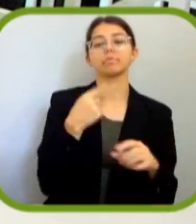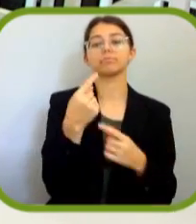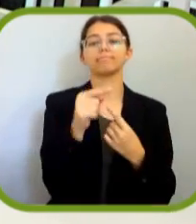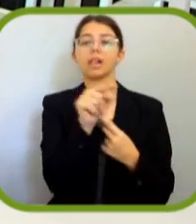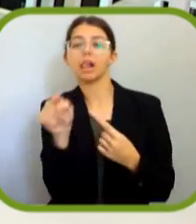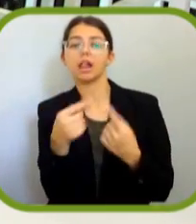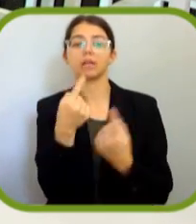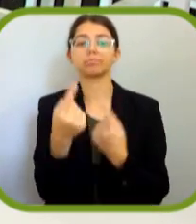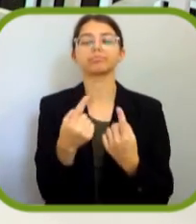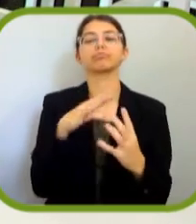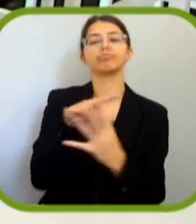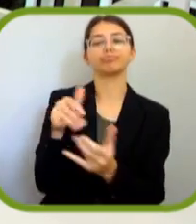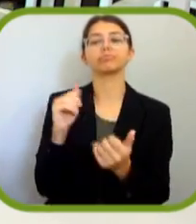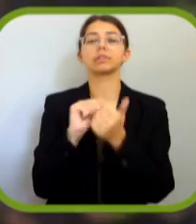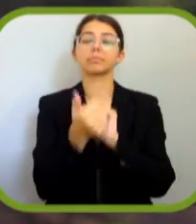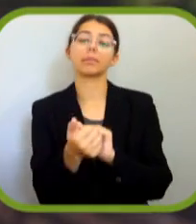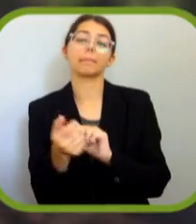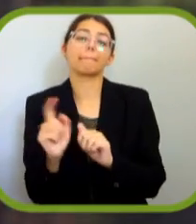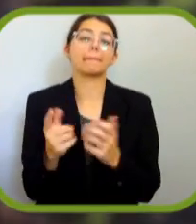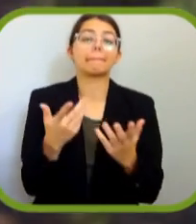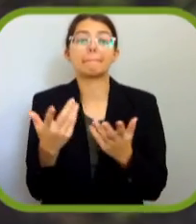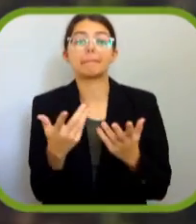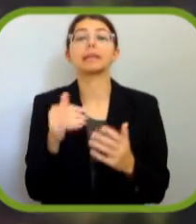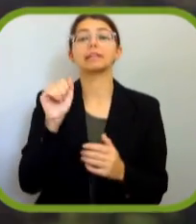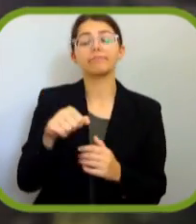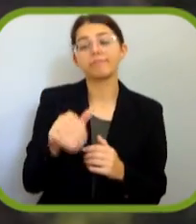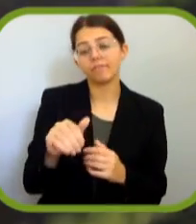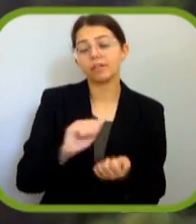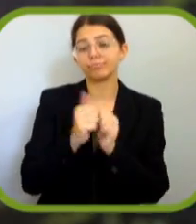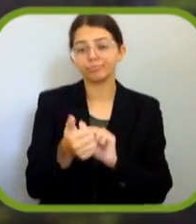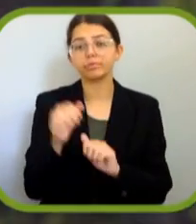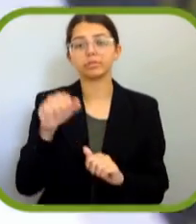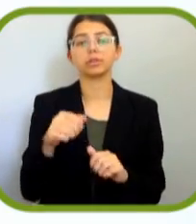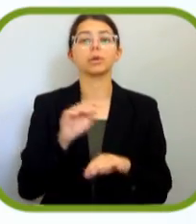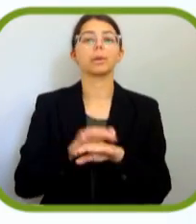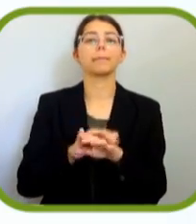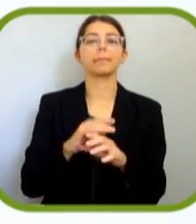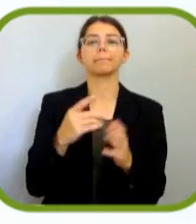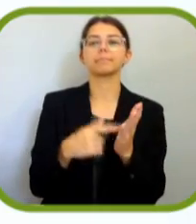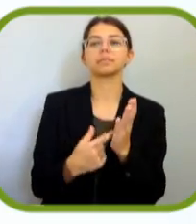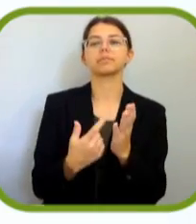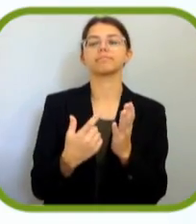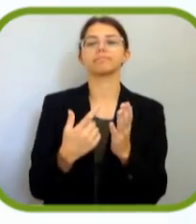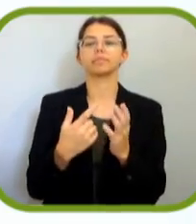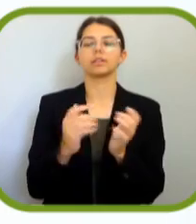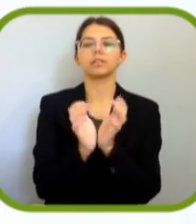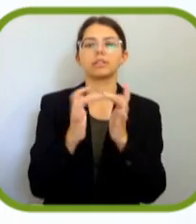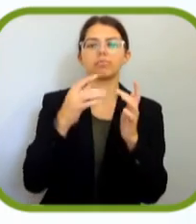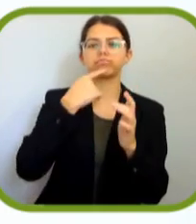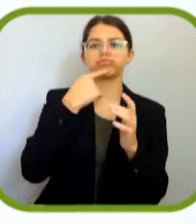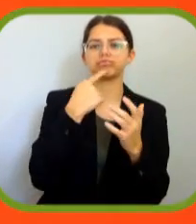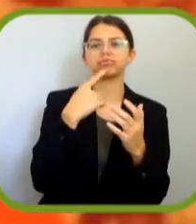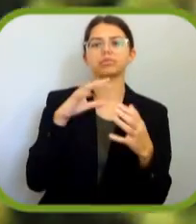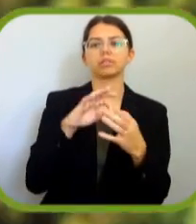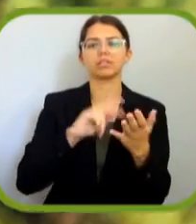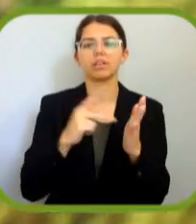are metaverse adapted and not? Yes, there will be, because fundamentally you will need a lot of bandwidth in terms of telco,